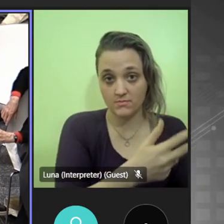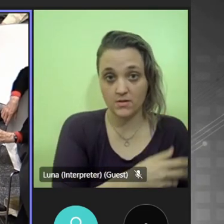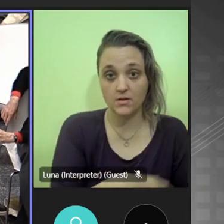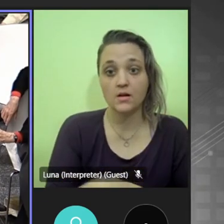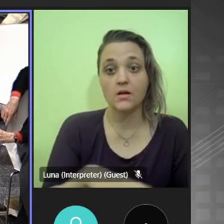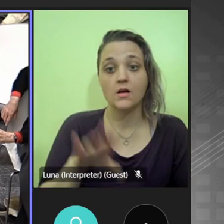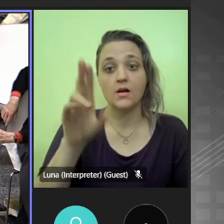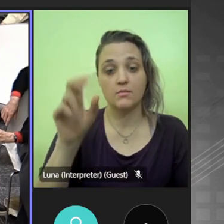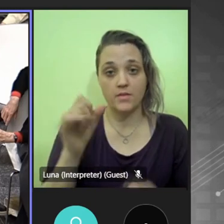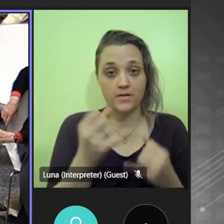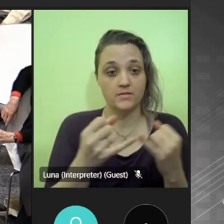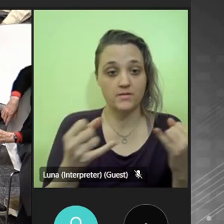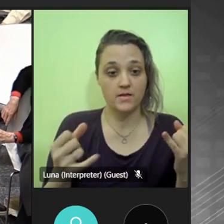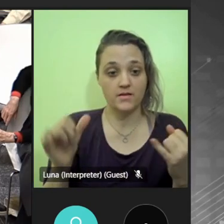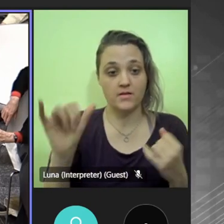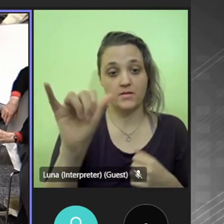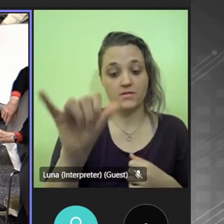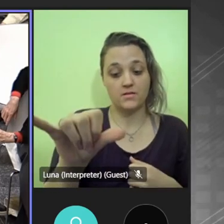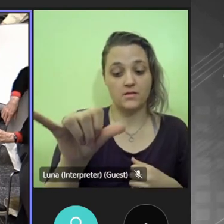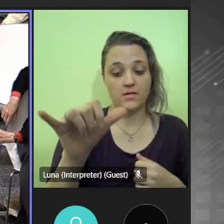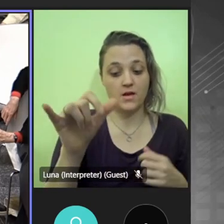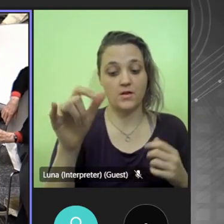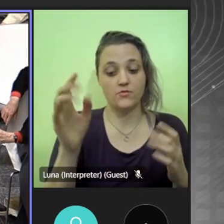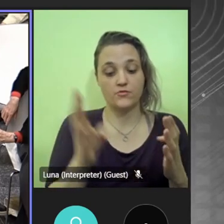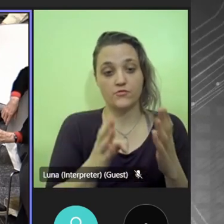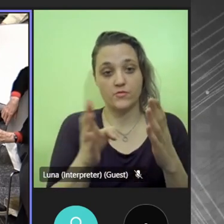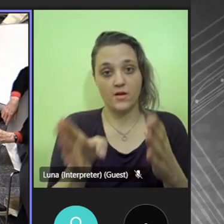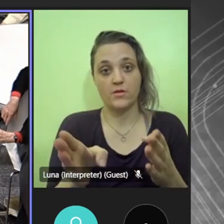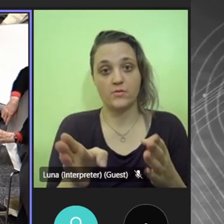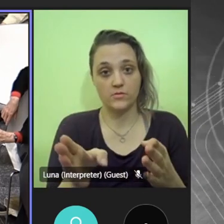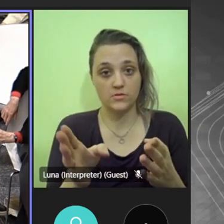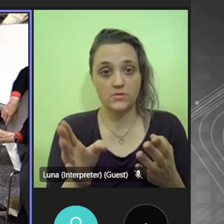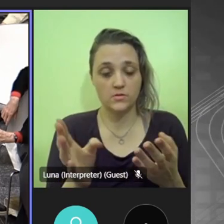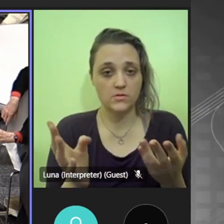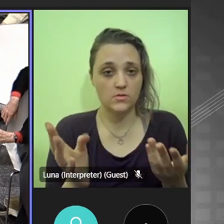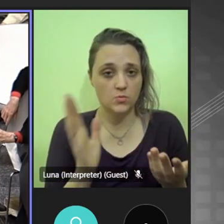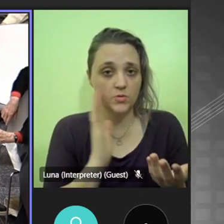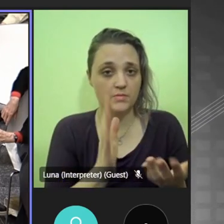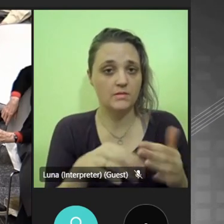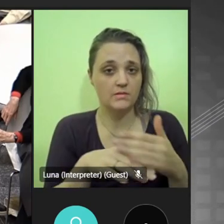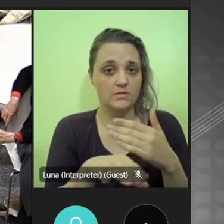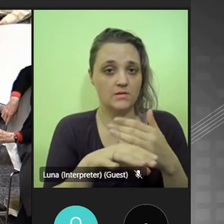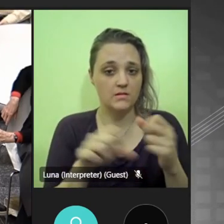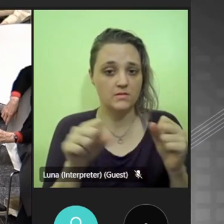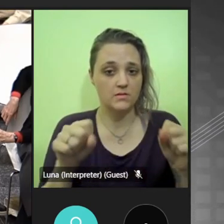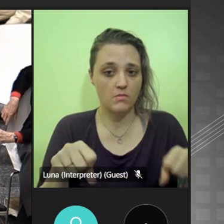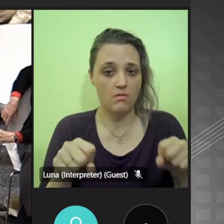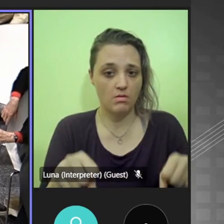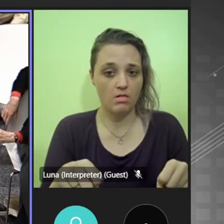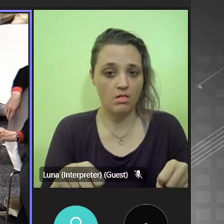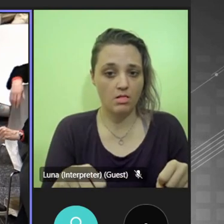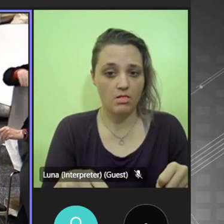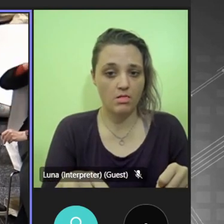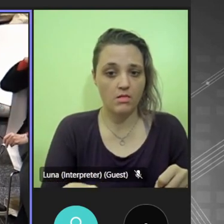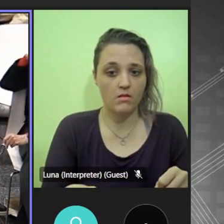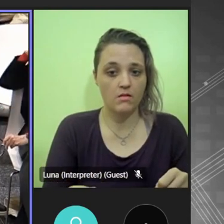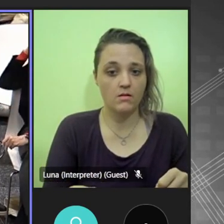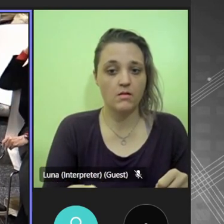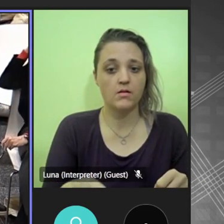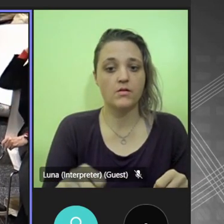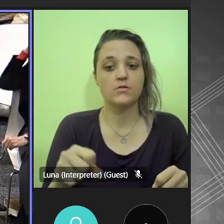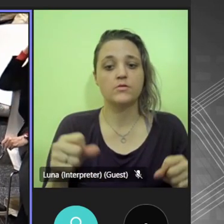straight shot. A bus line on that route would be accessible